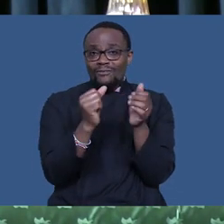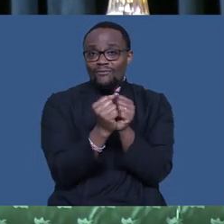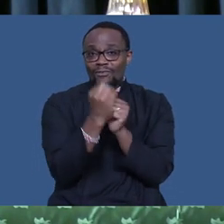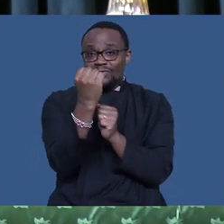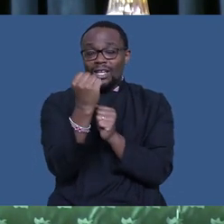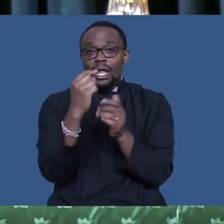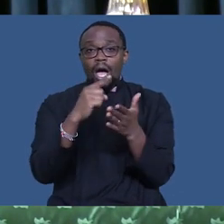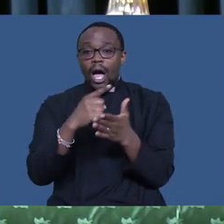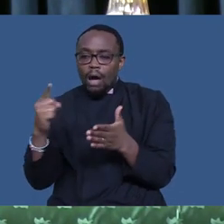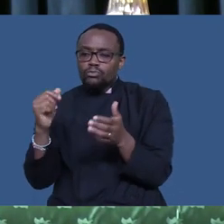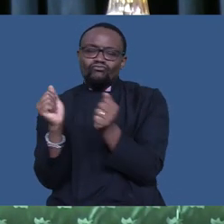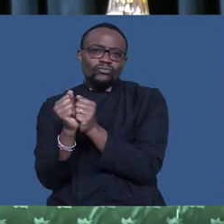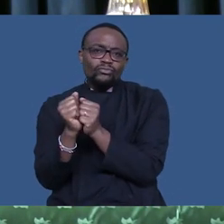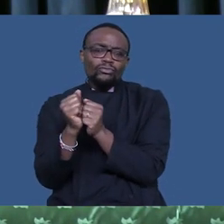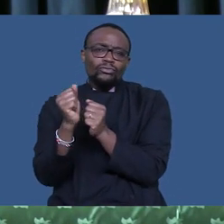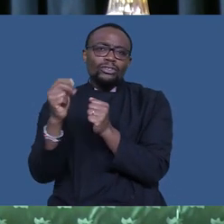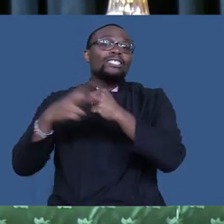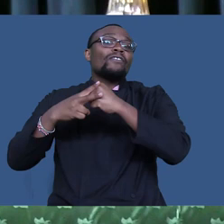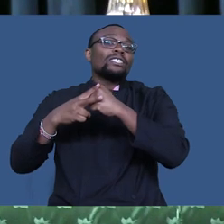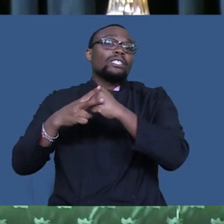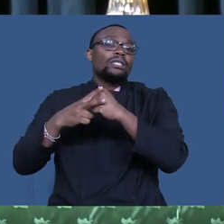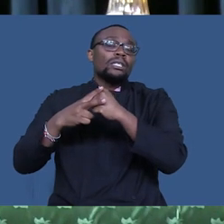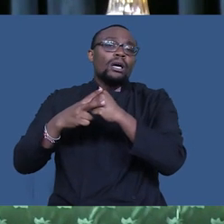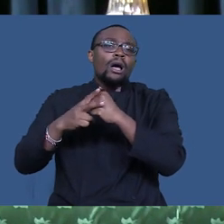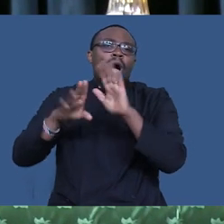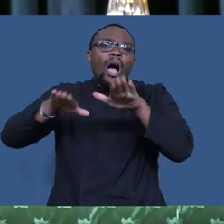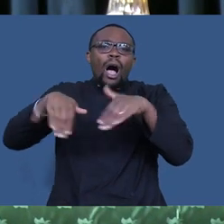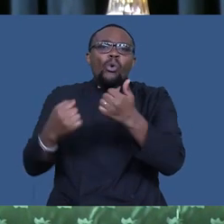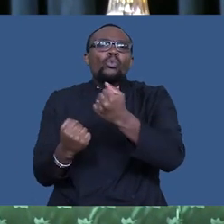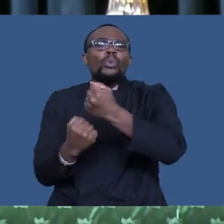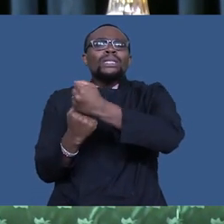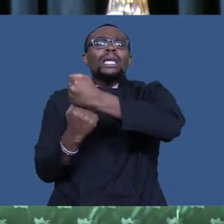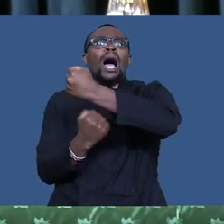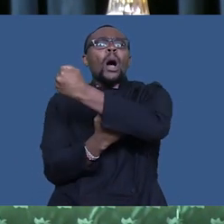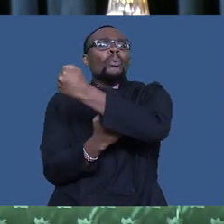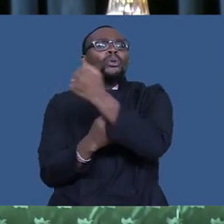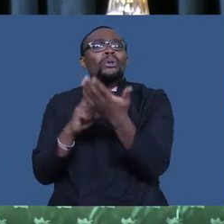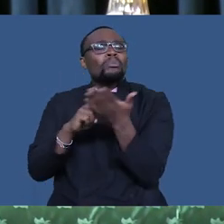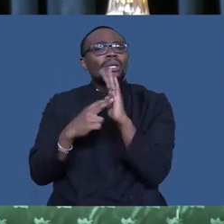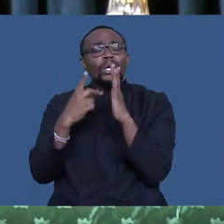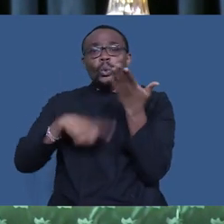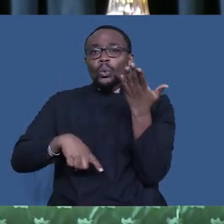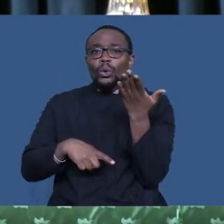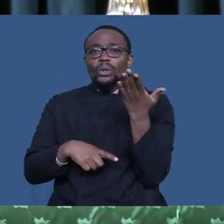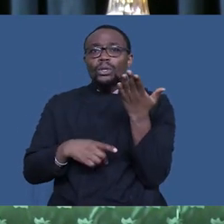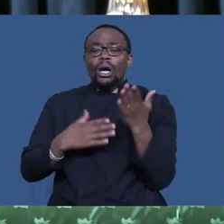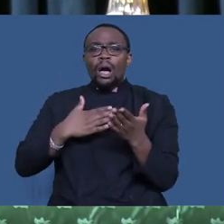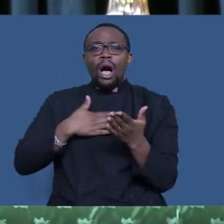17. You know, friends, our contribution has to do with what we